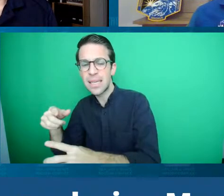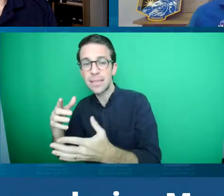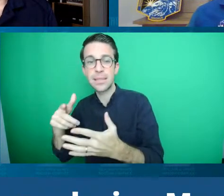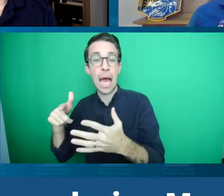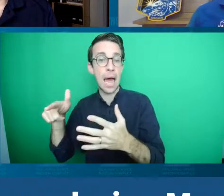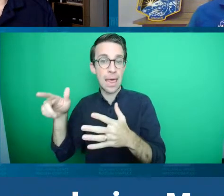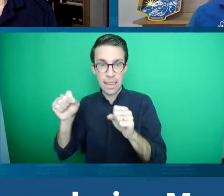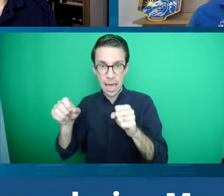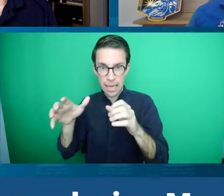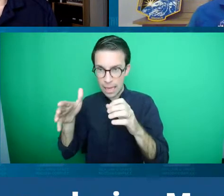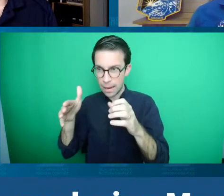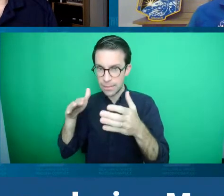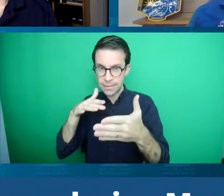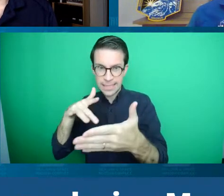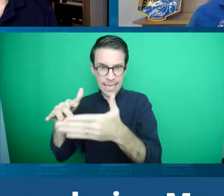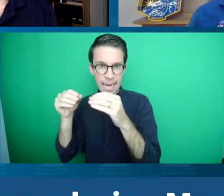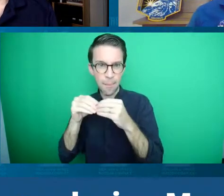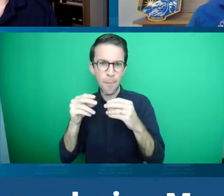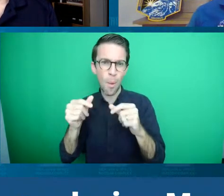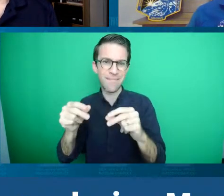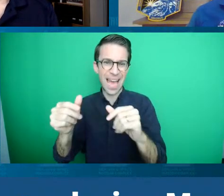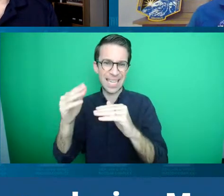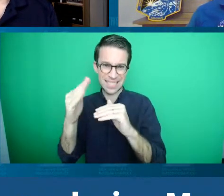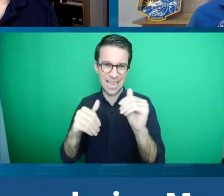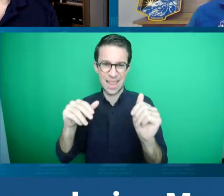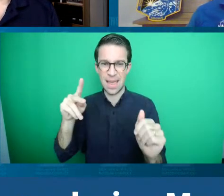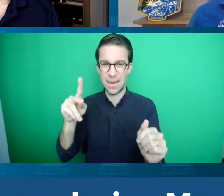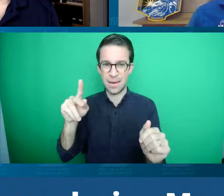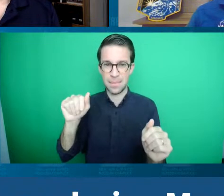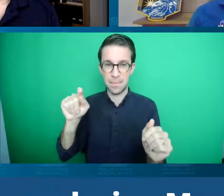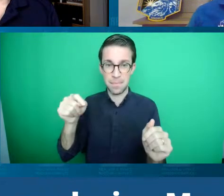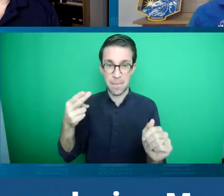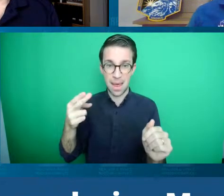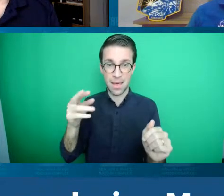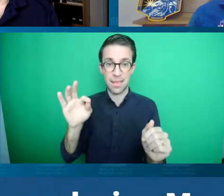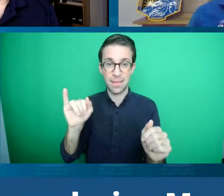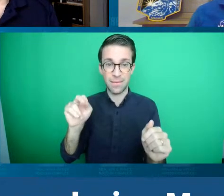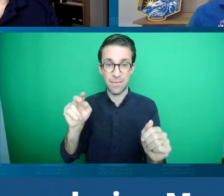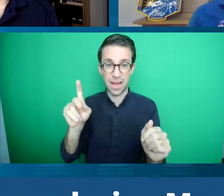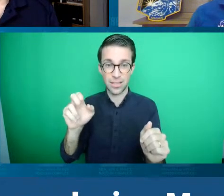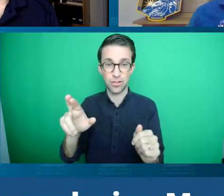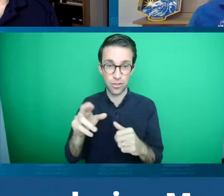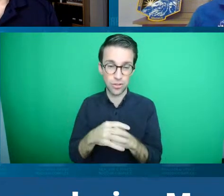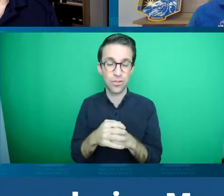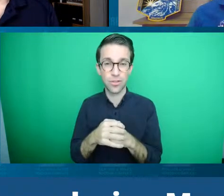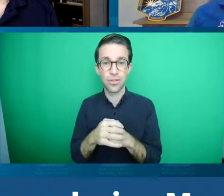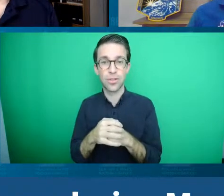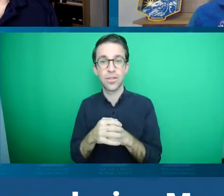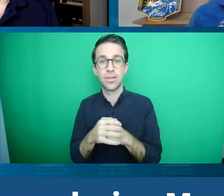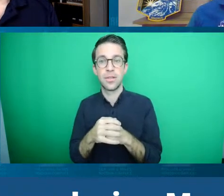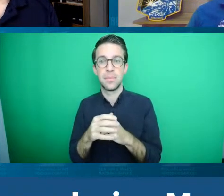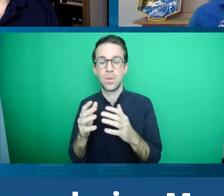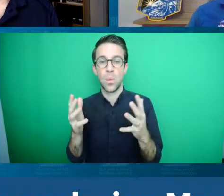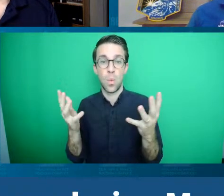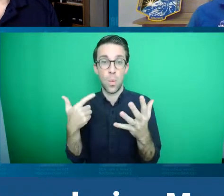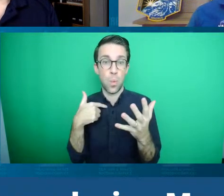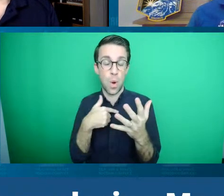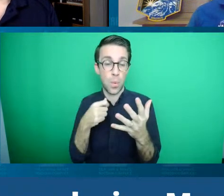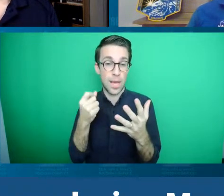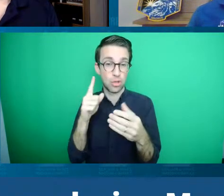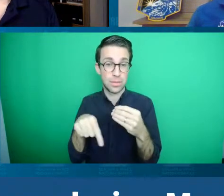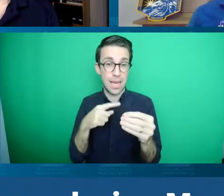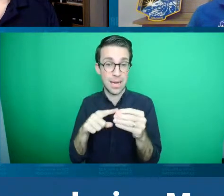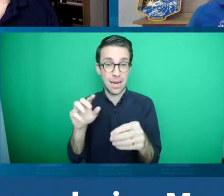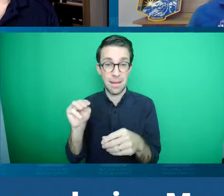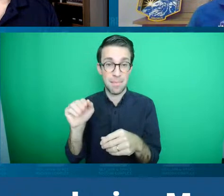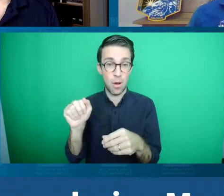ground a lot more quickly than Pathfinder will be able to. That volume that we understand about Mars is just